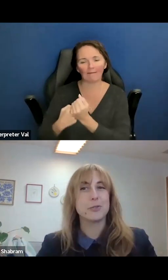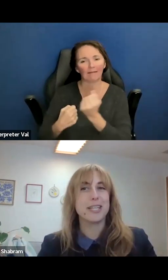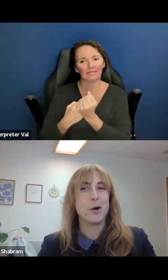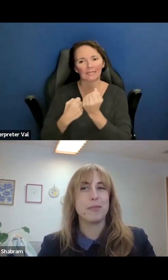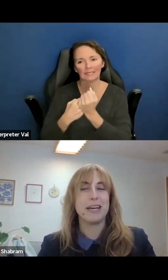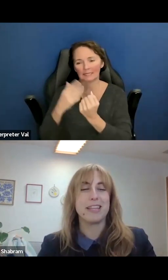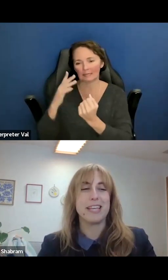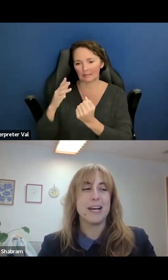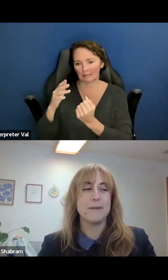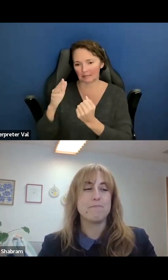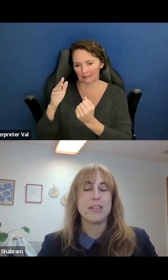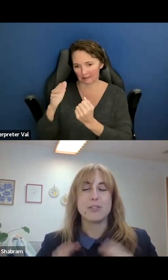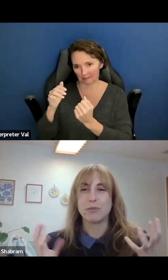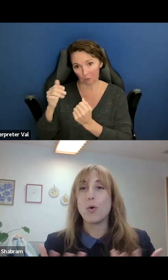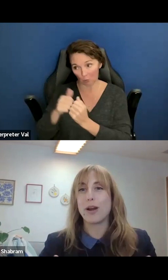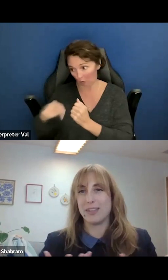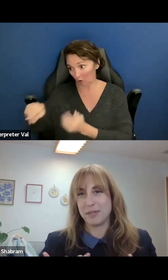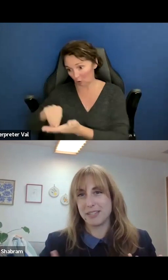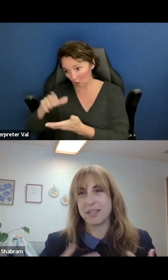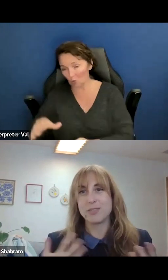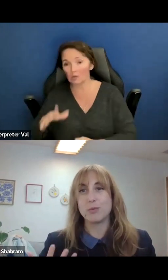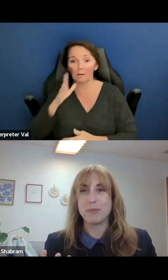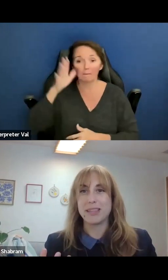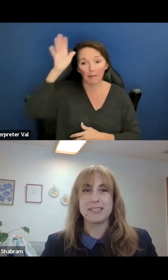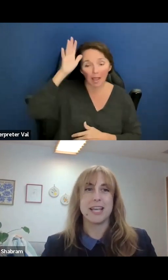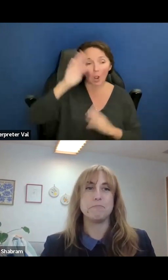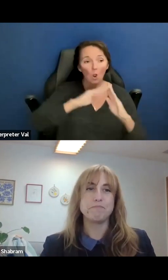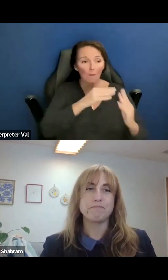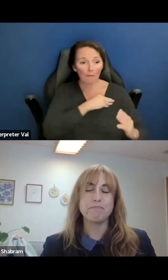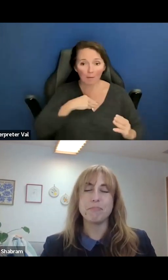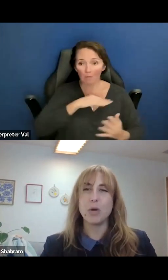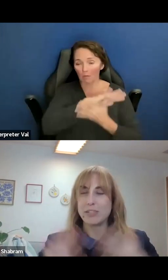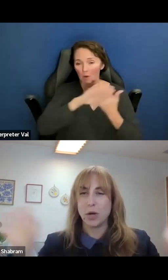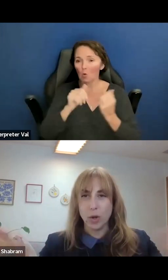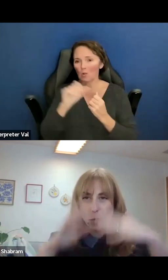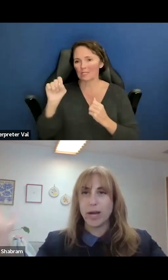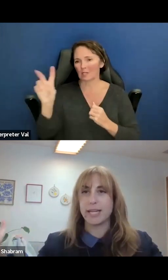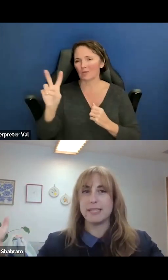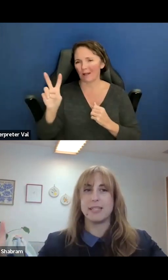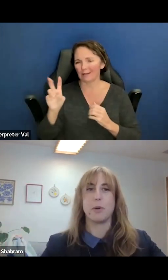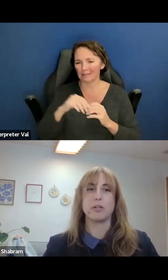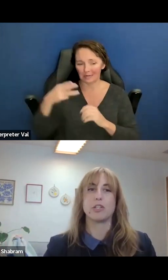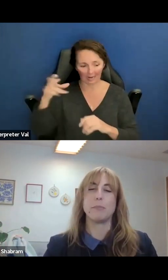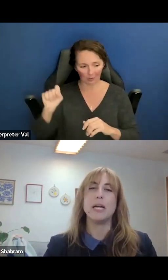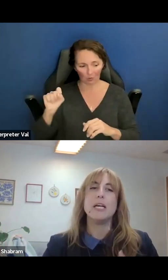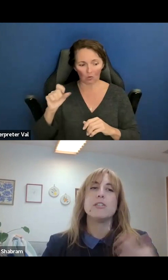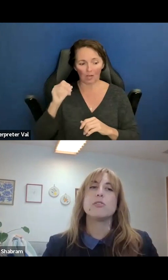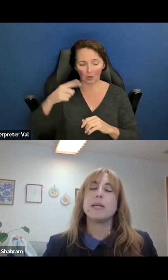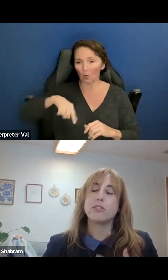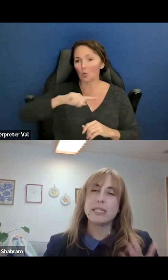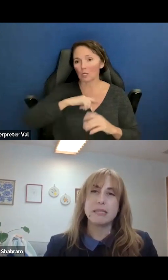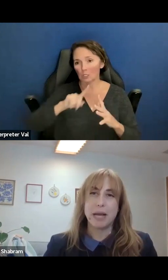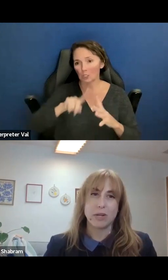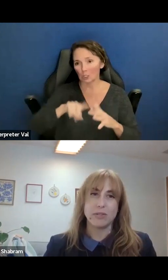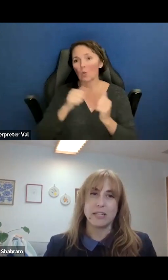do really hope that the sort of core elements of this will remain the same. Okay, so what is this partnership? So